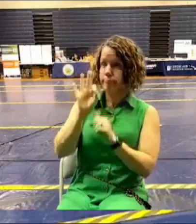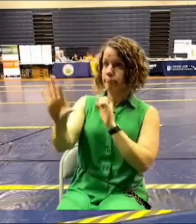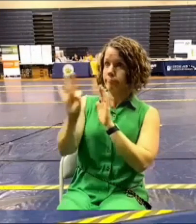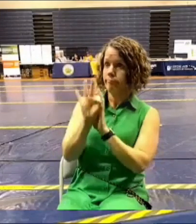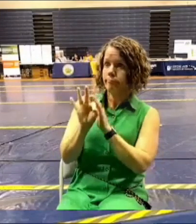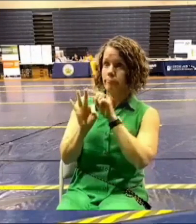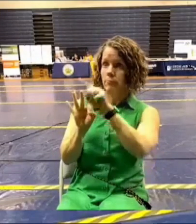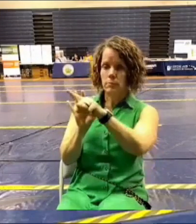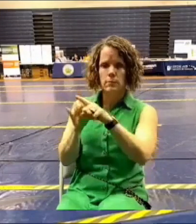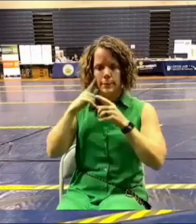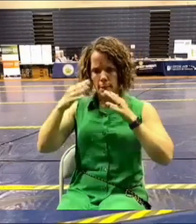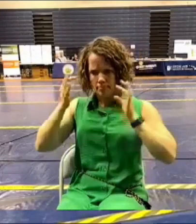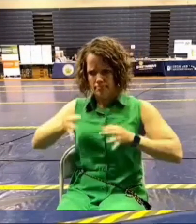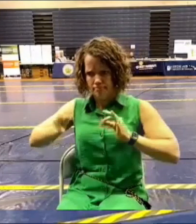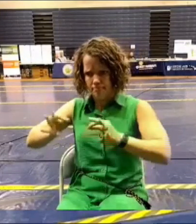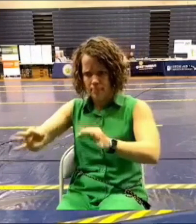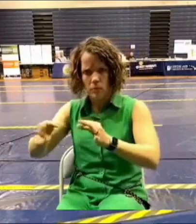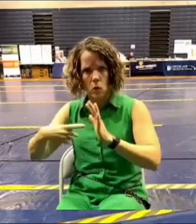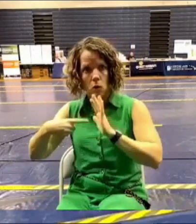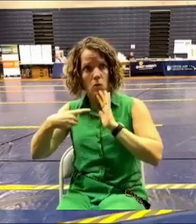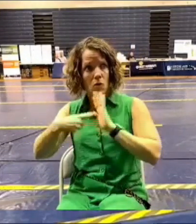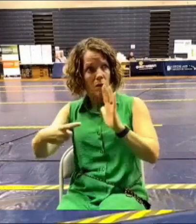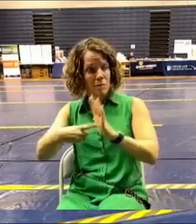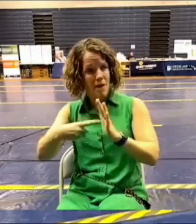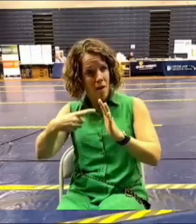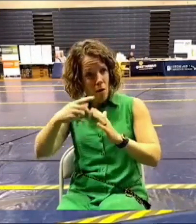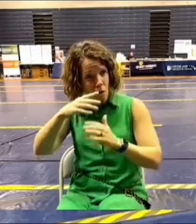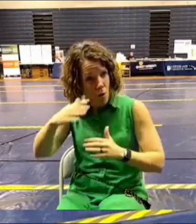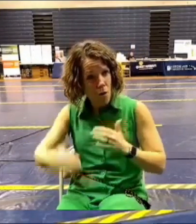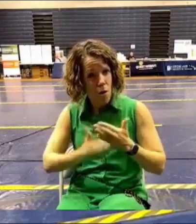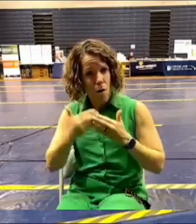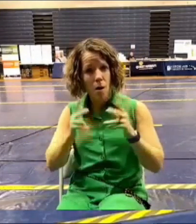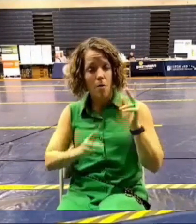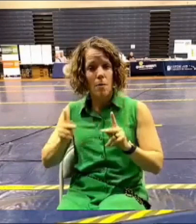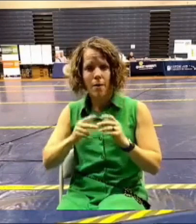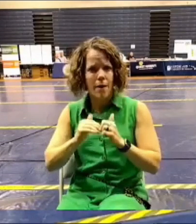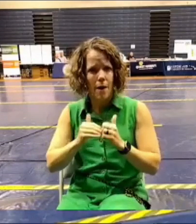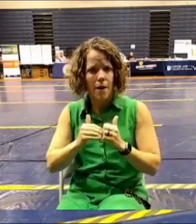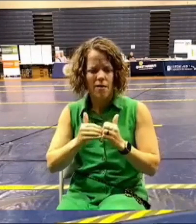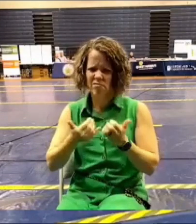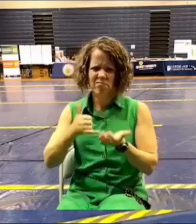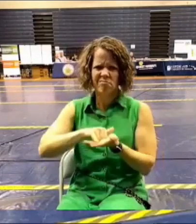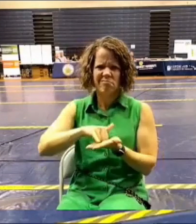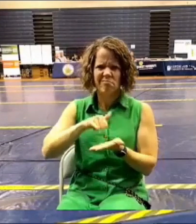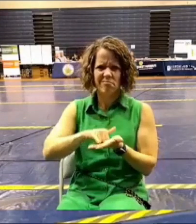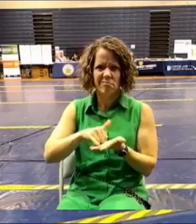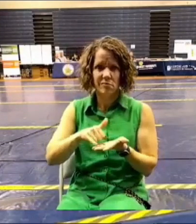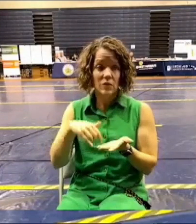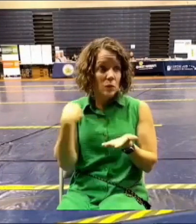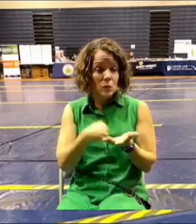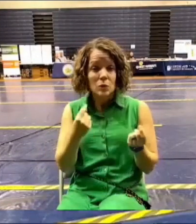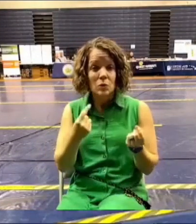we try to collect all the information that we can, and then we funnel, and then we share.